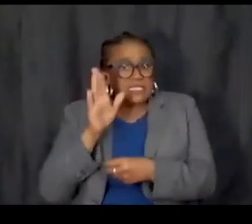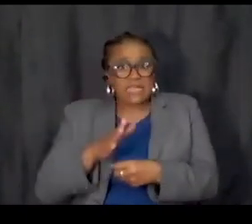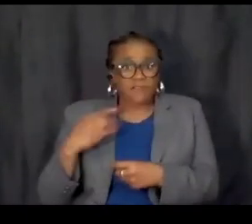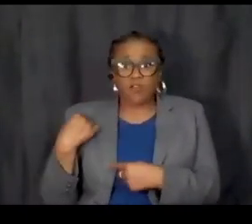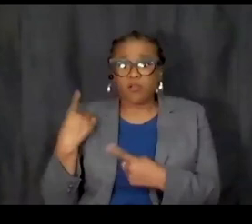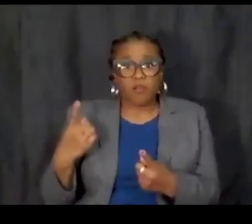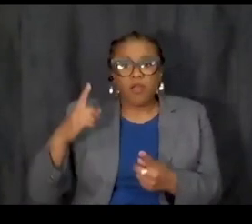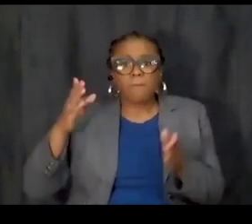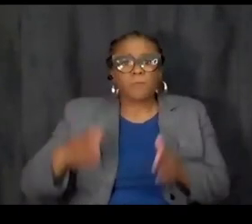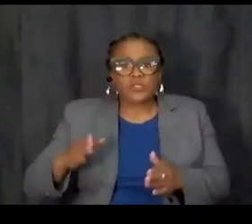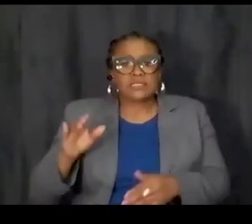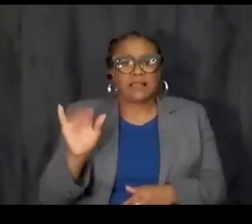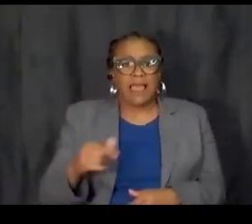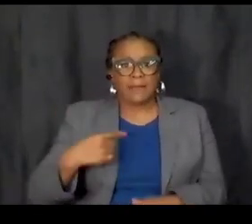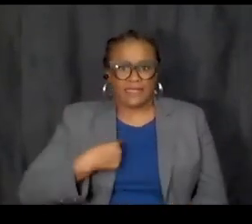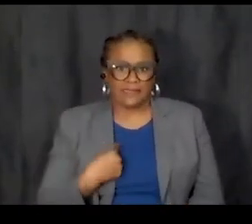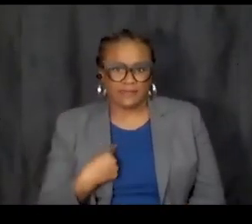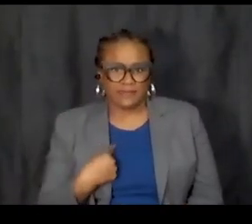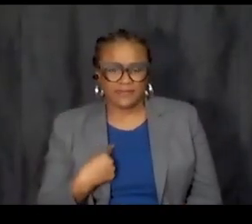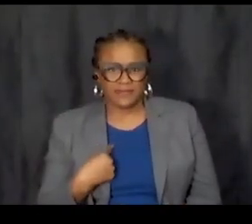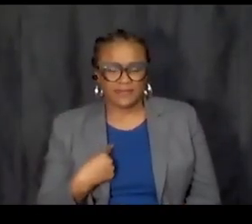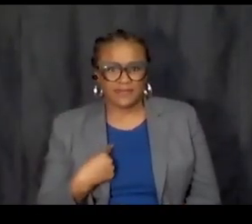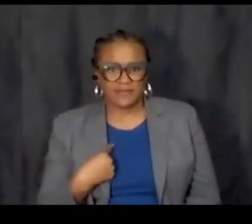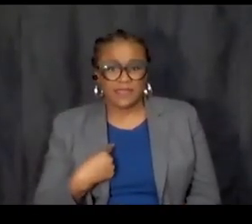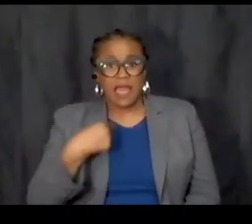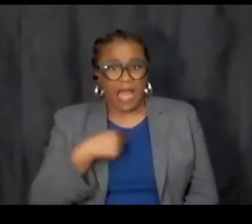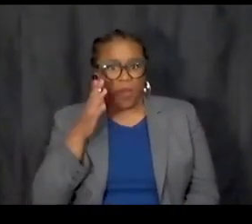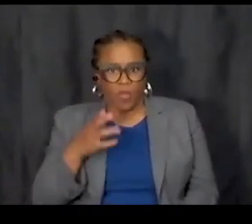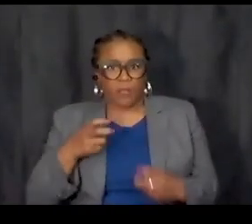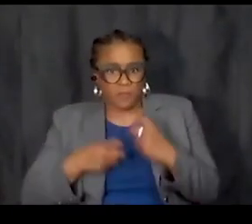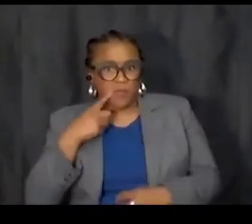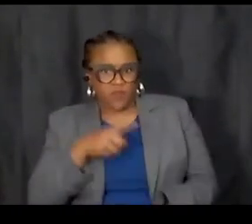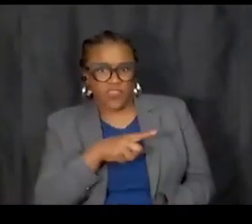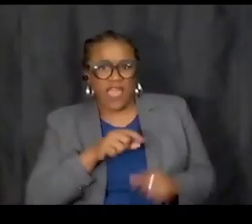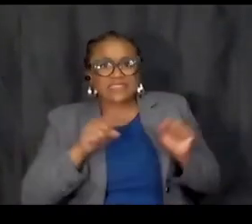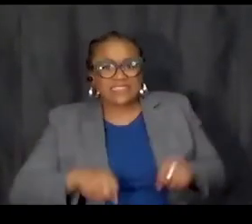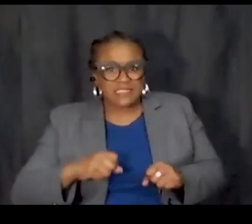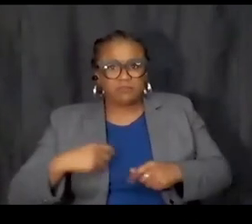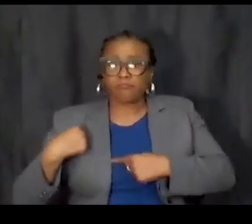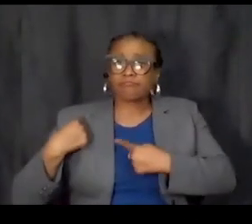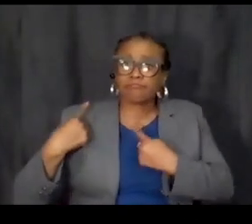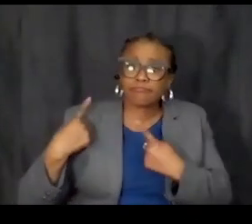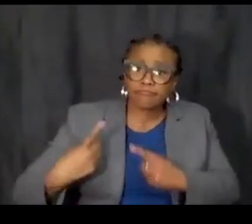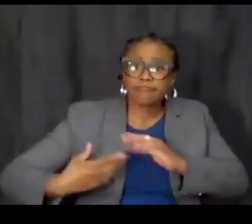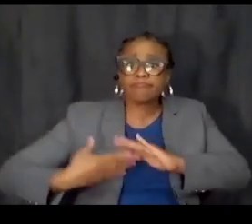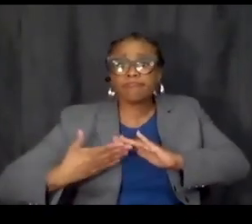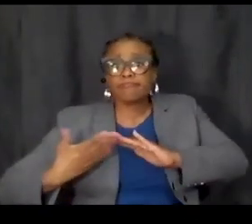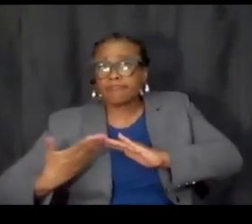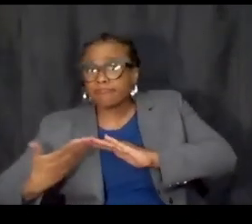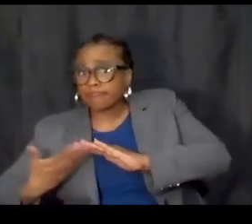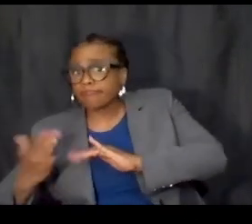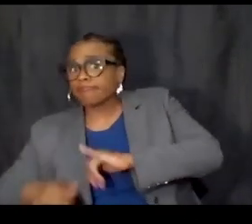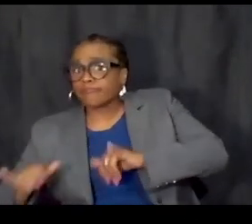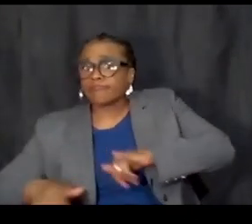so I'm gonna be a problem for that system that has been working forever to not have to deal with people